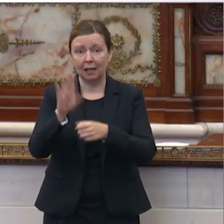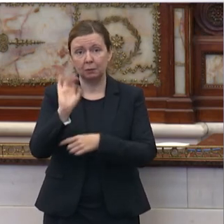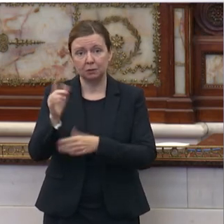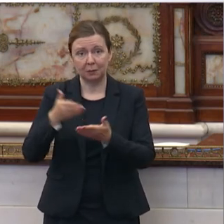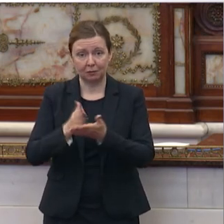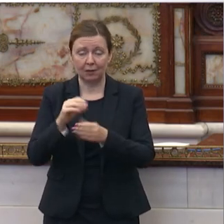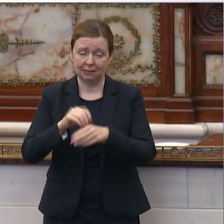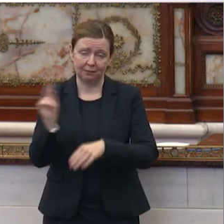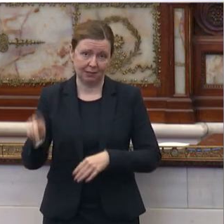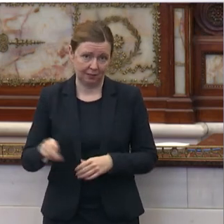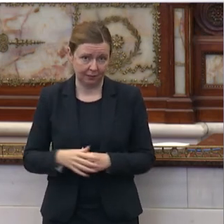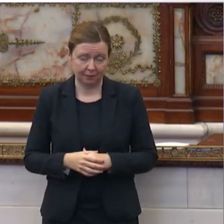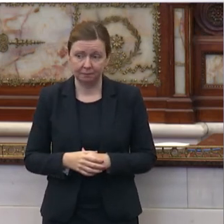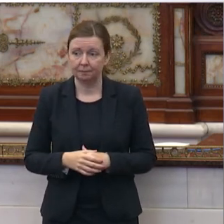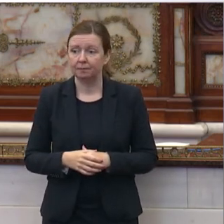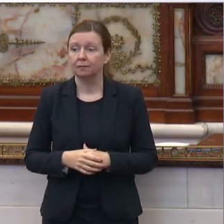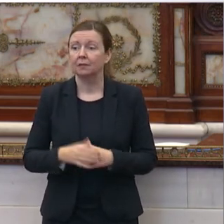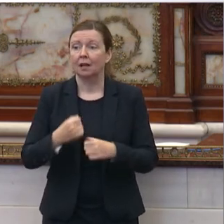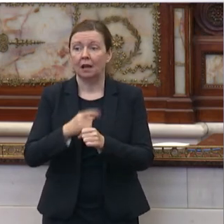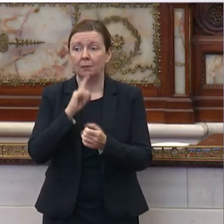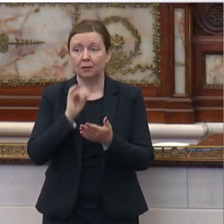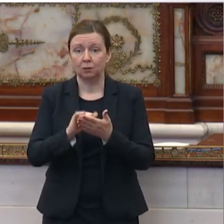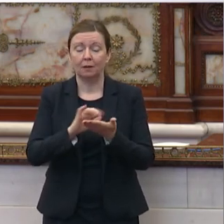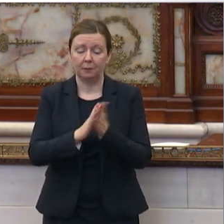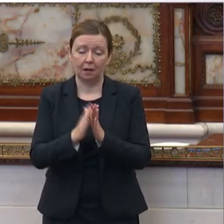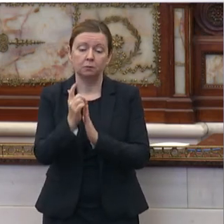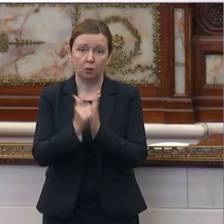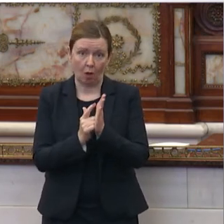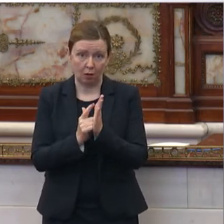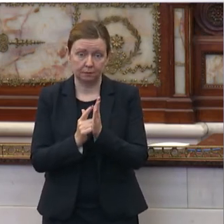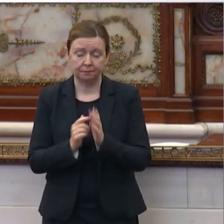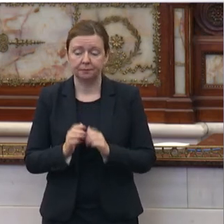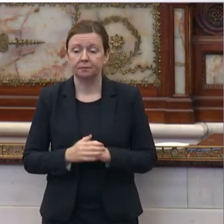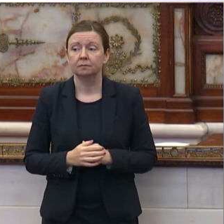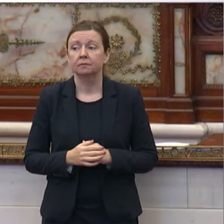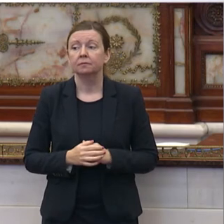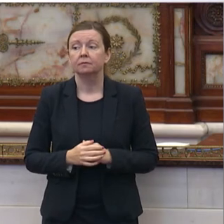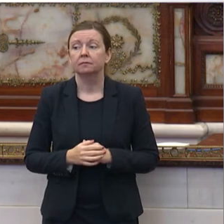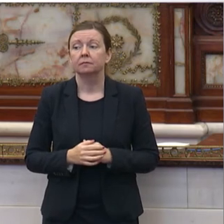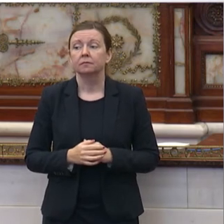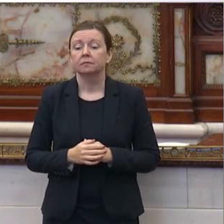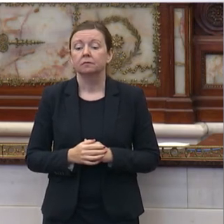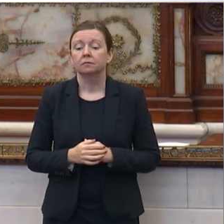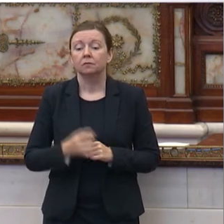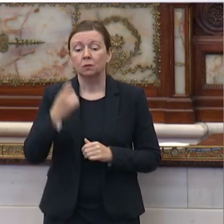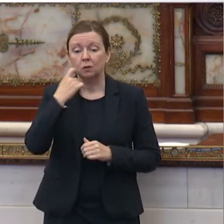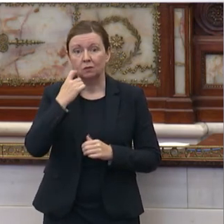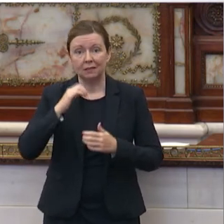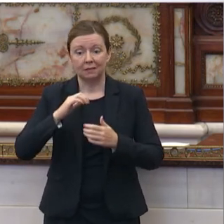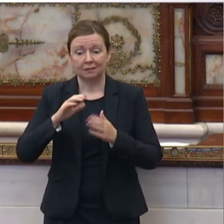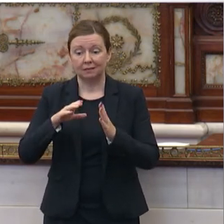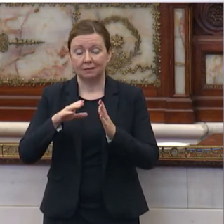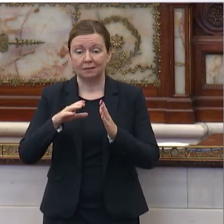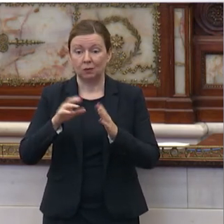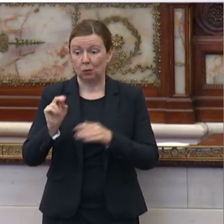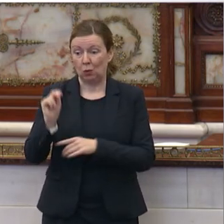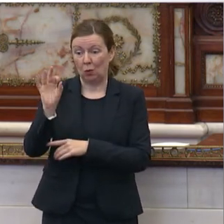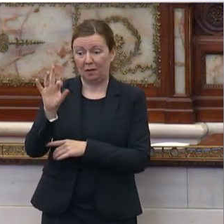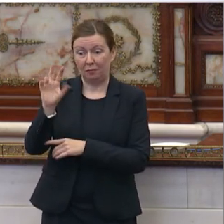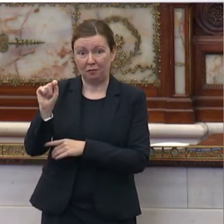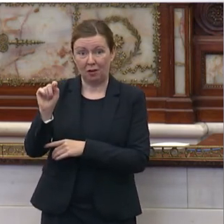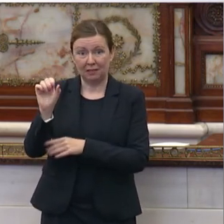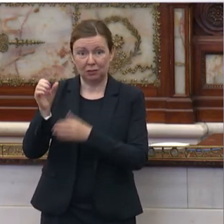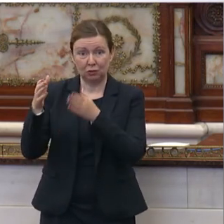in Philadelphia and ensure that it becomes law. Not only has there been the recent collapse on North Front Street, where 2